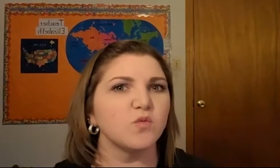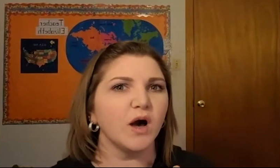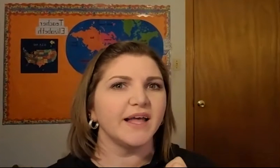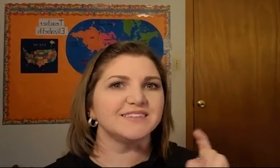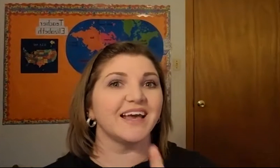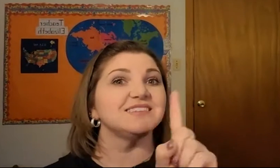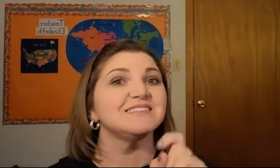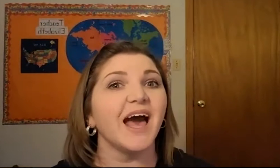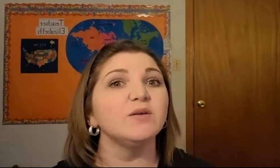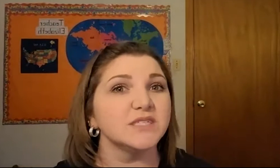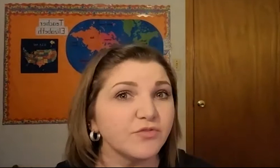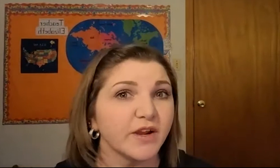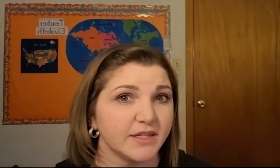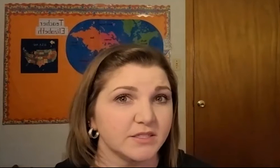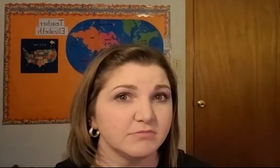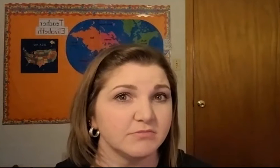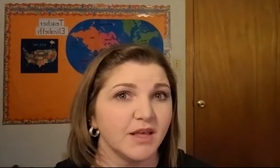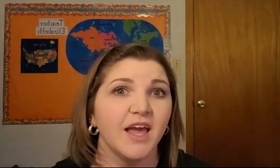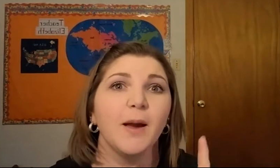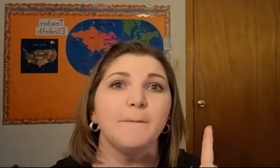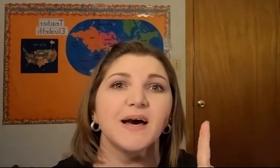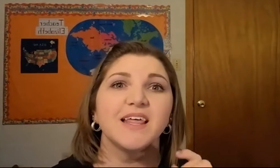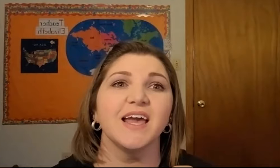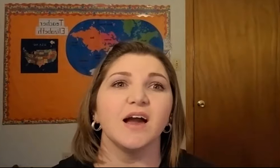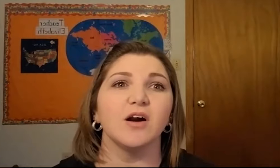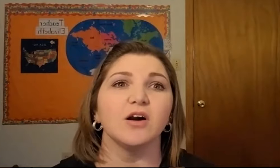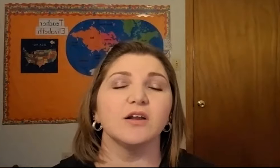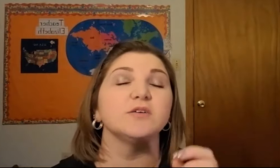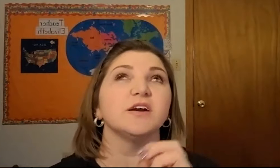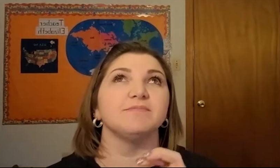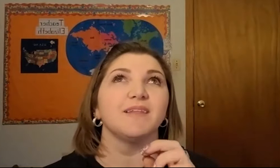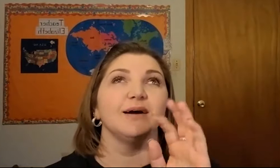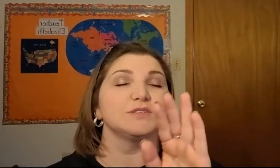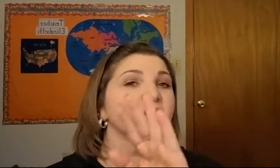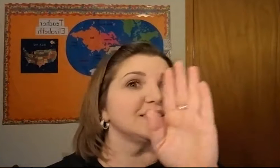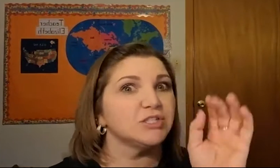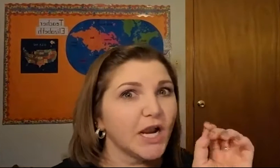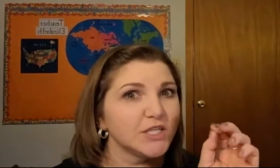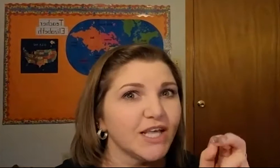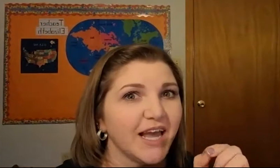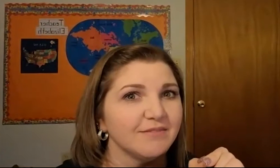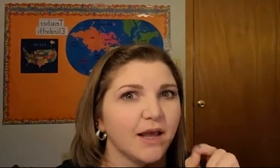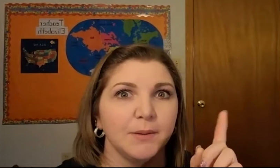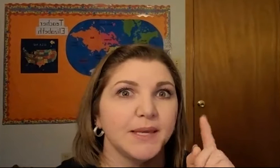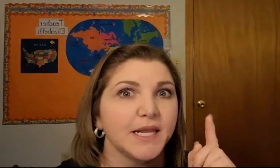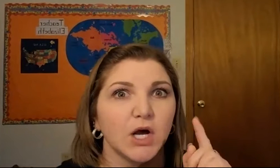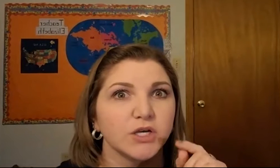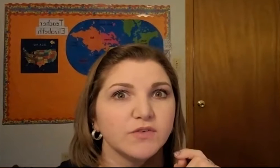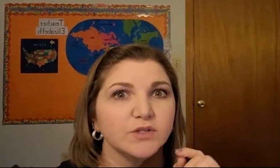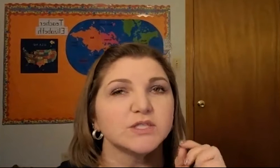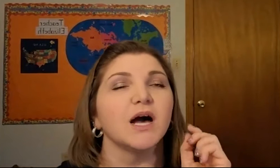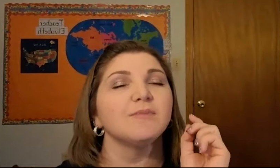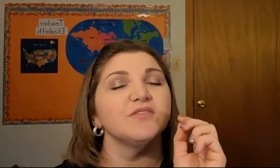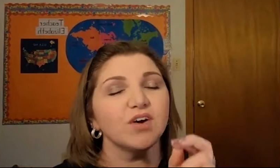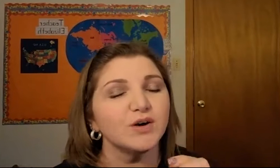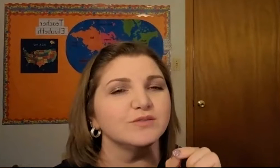are the ones that sound different, but they are, no, sorry, I'm sorry, scratch that. I'm getting all